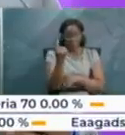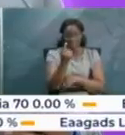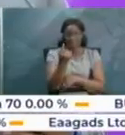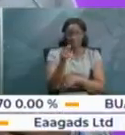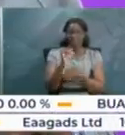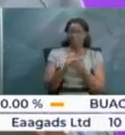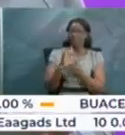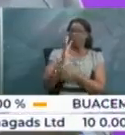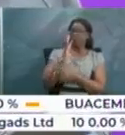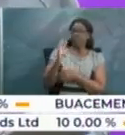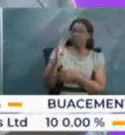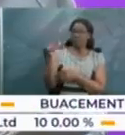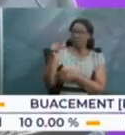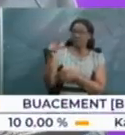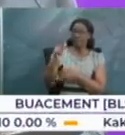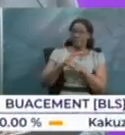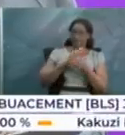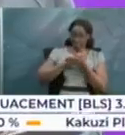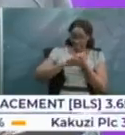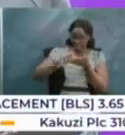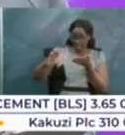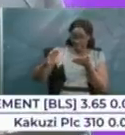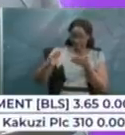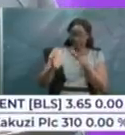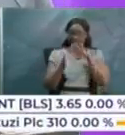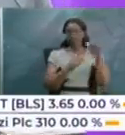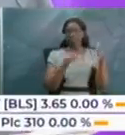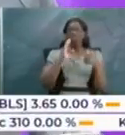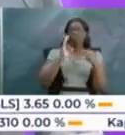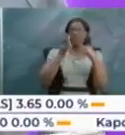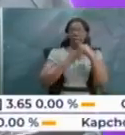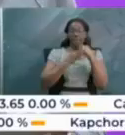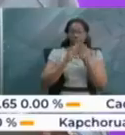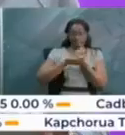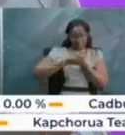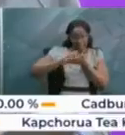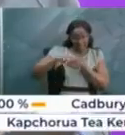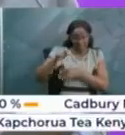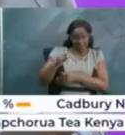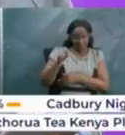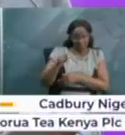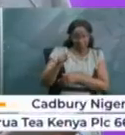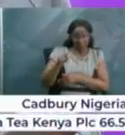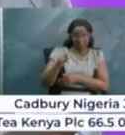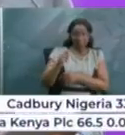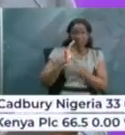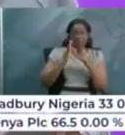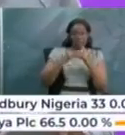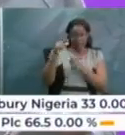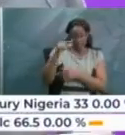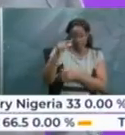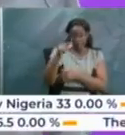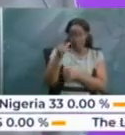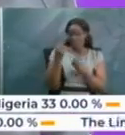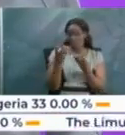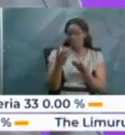the 400 gram plain peanut butter. For the 800 gram plain peanut butter is going